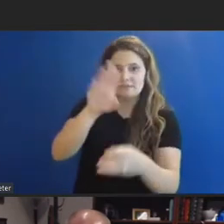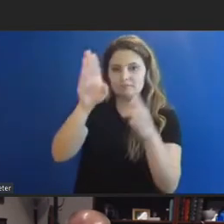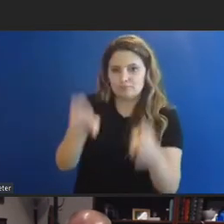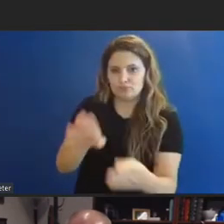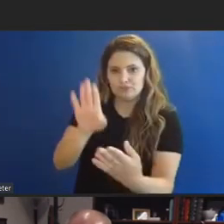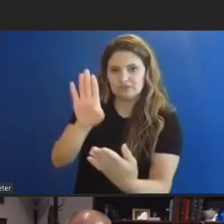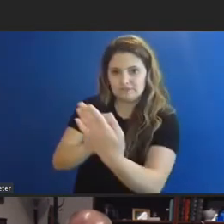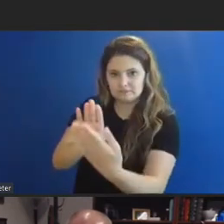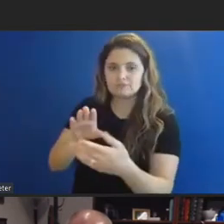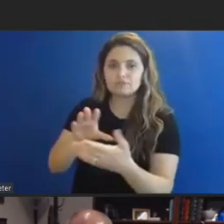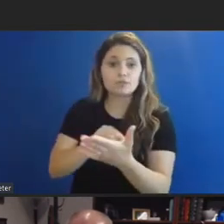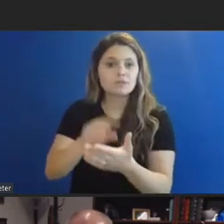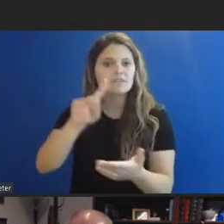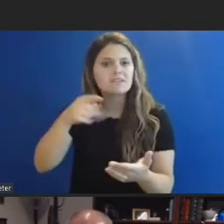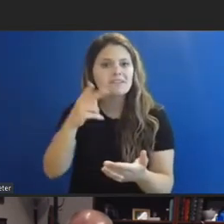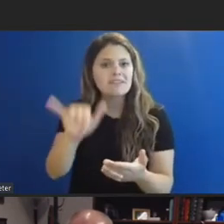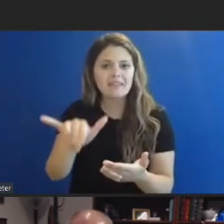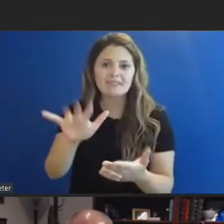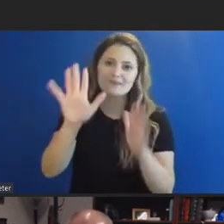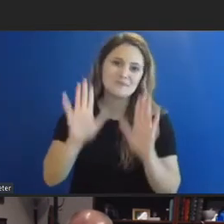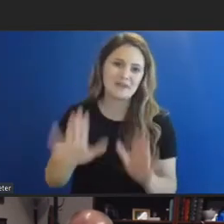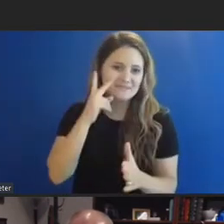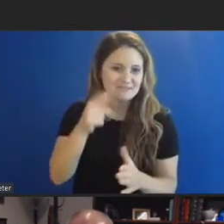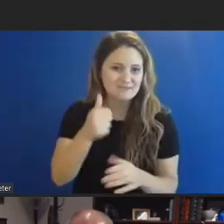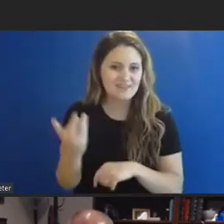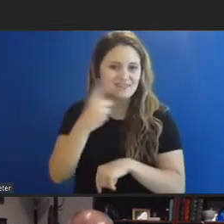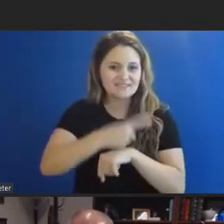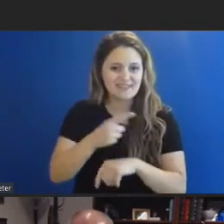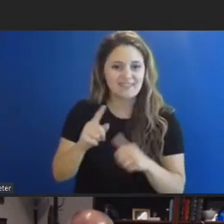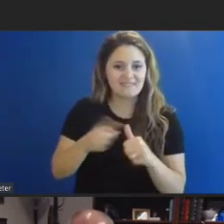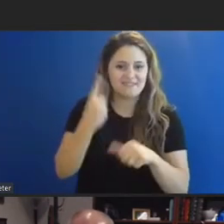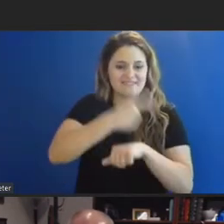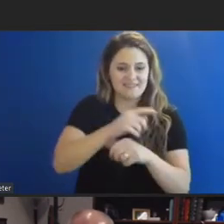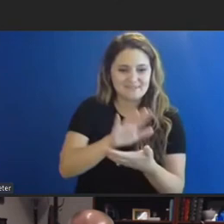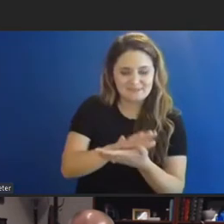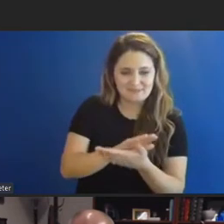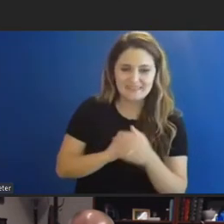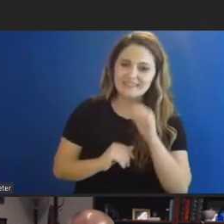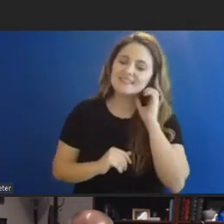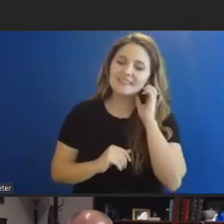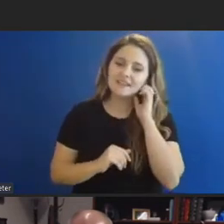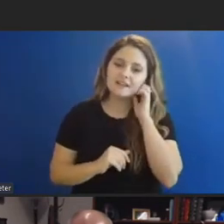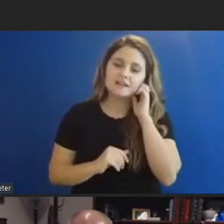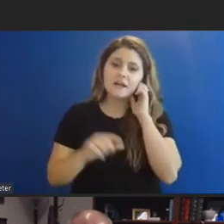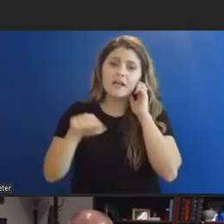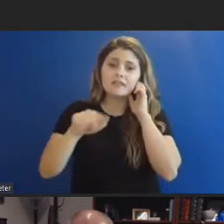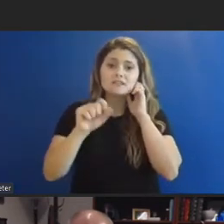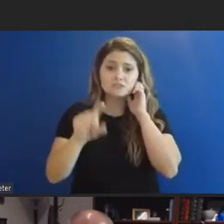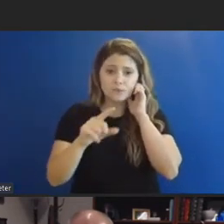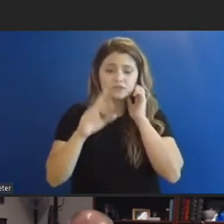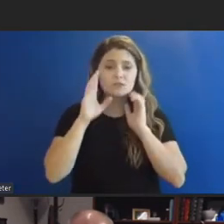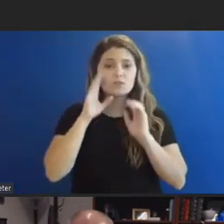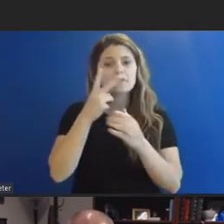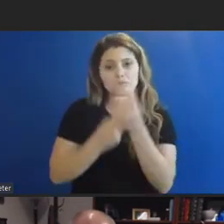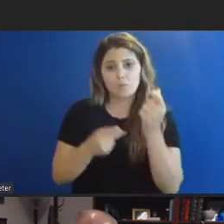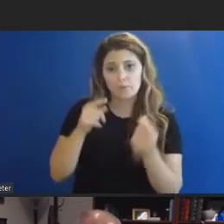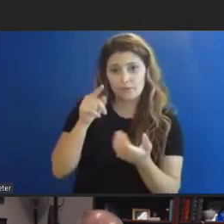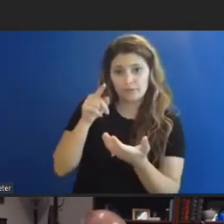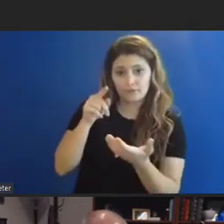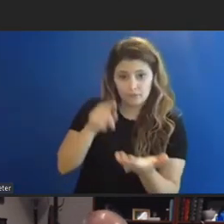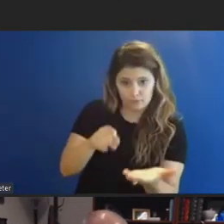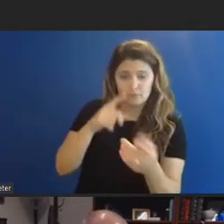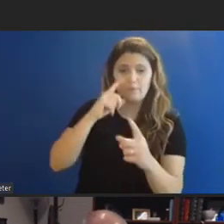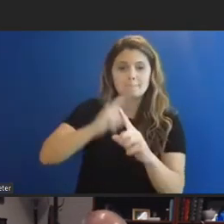And Kathy, it was great to see you the other day on the first day of school. But this question will be for both you and